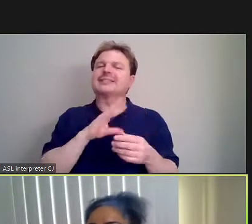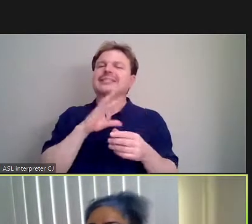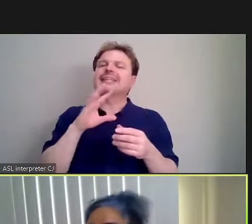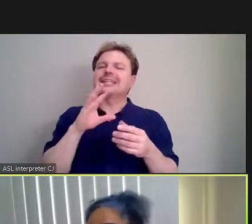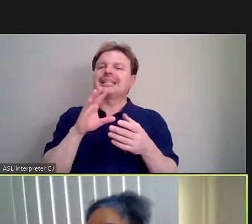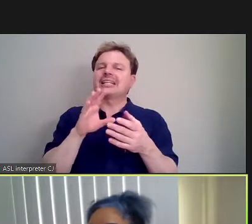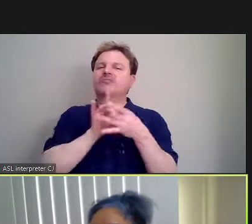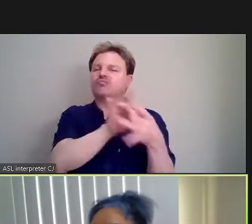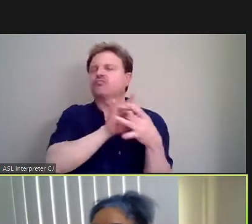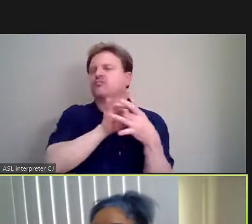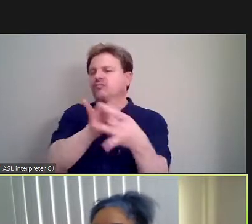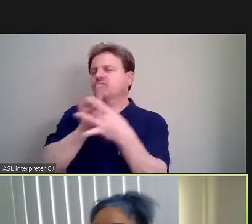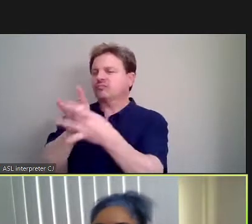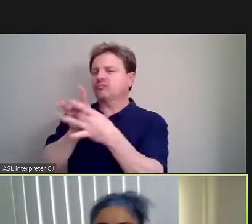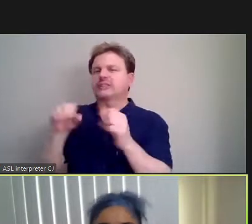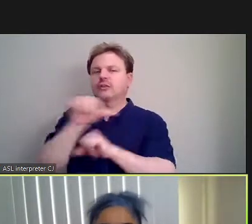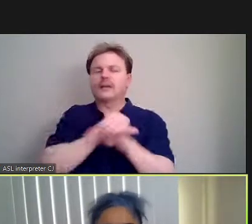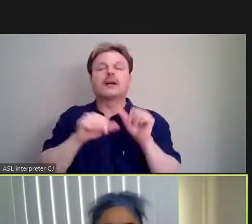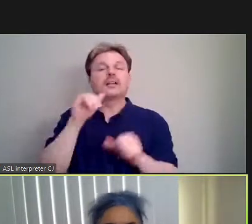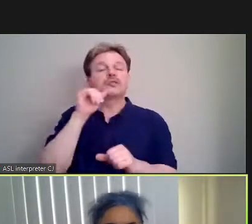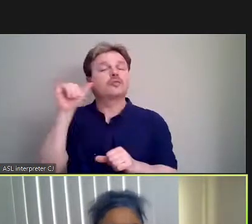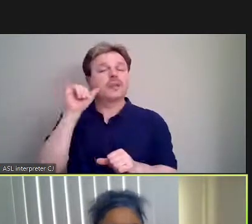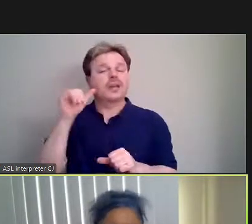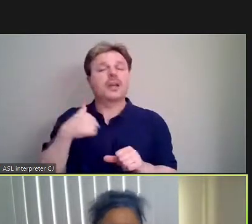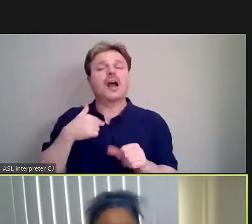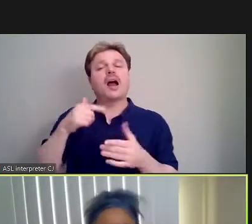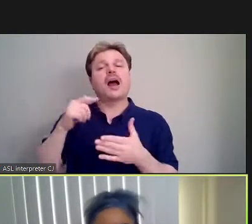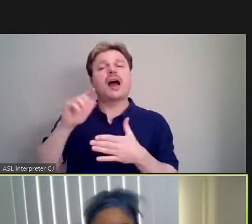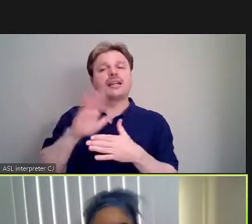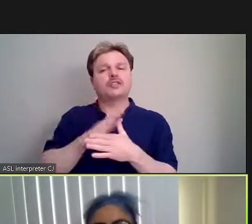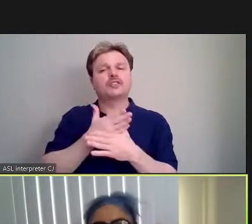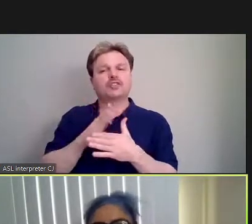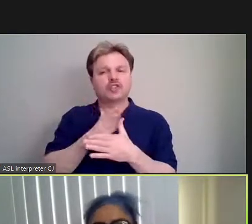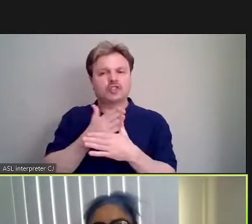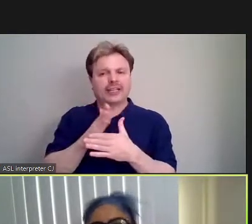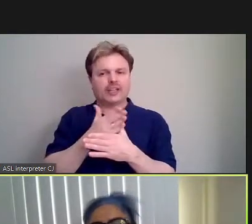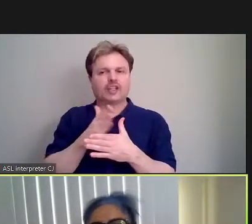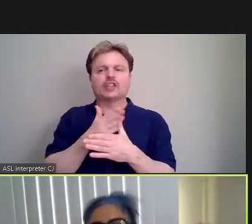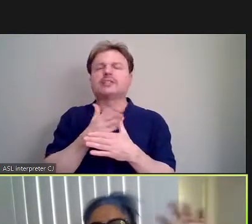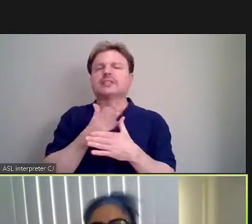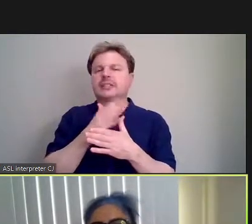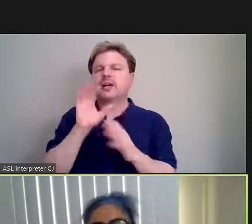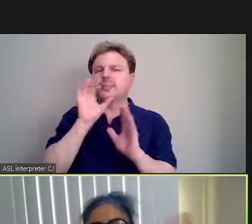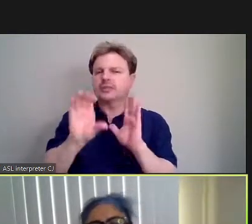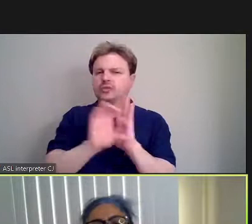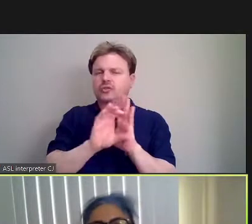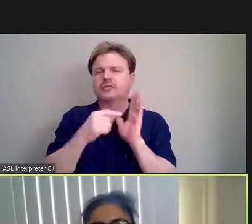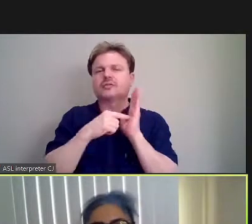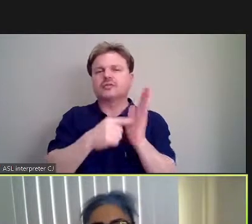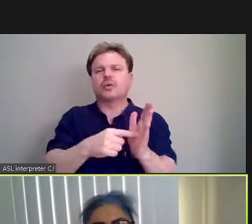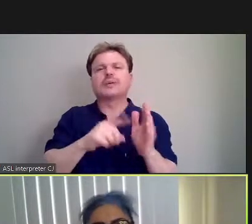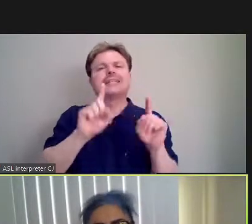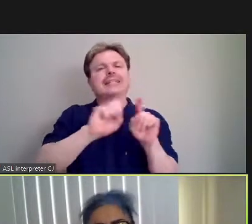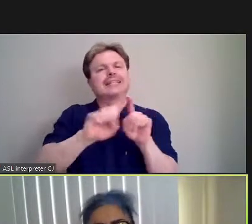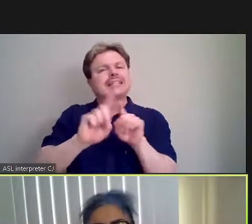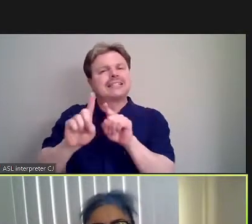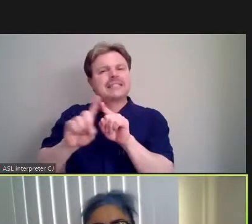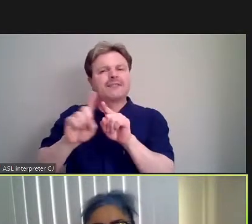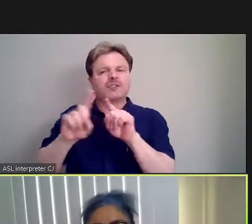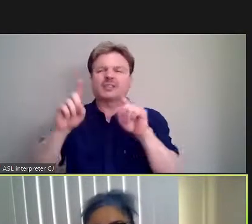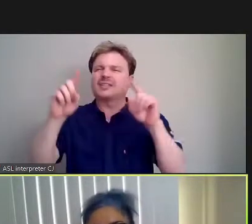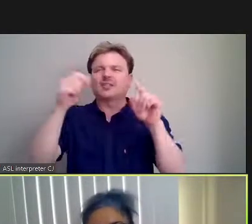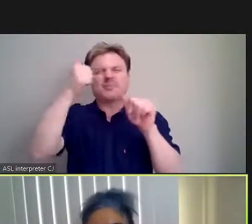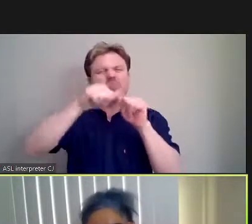So yesterday, I shared a slide that showed a bunch of different dots coalescing around